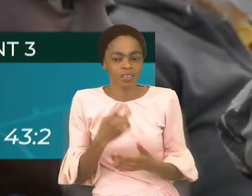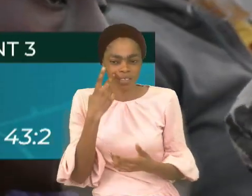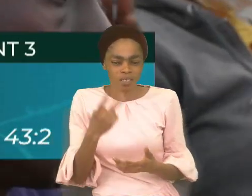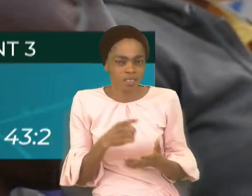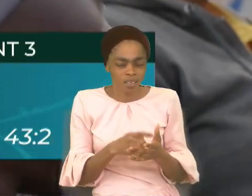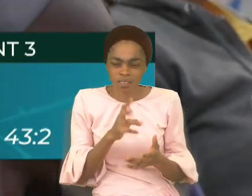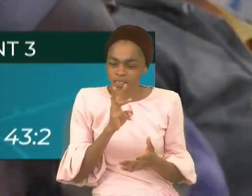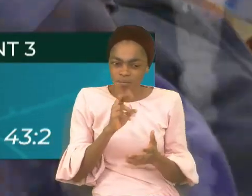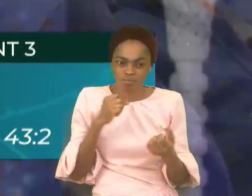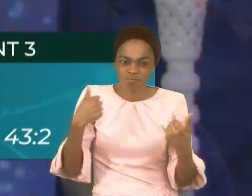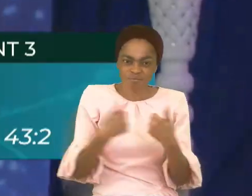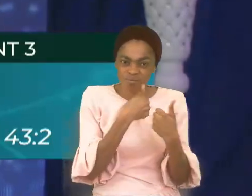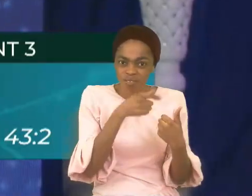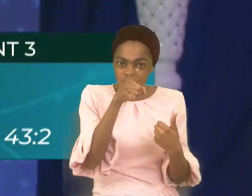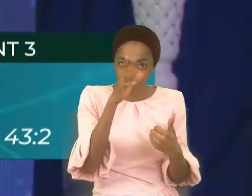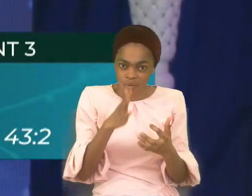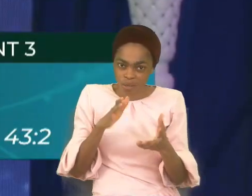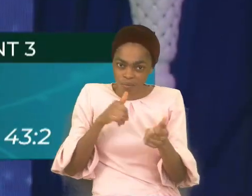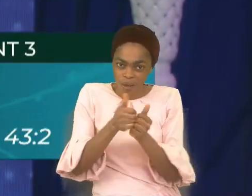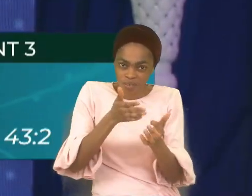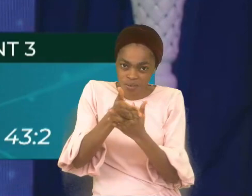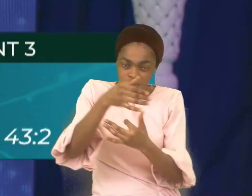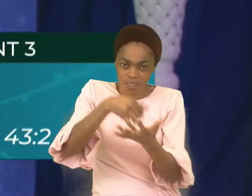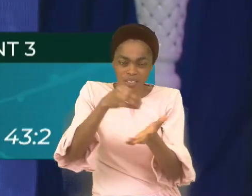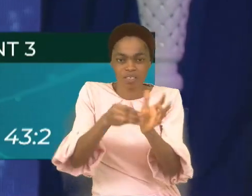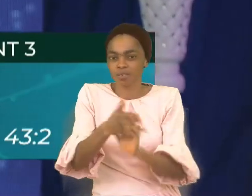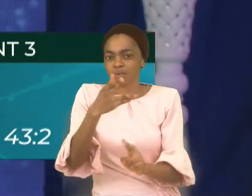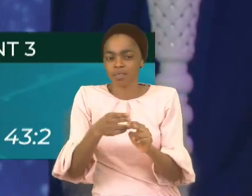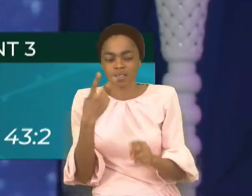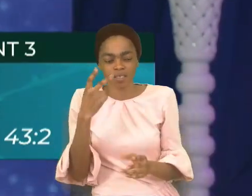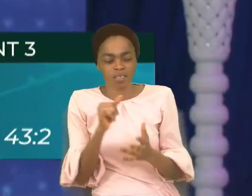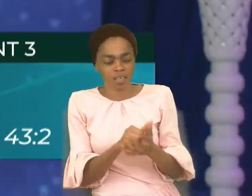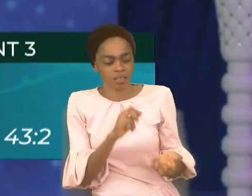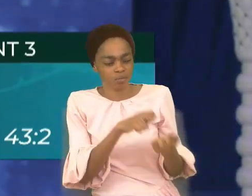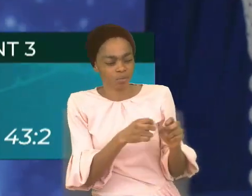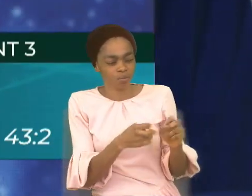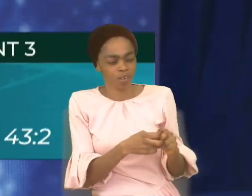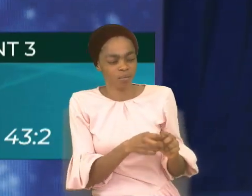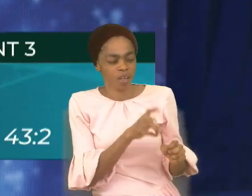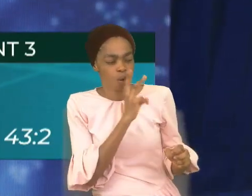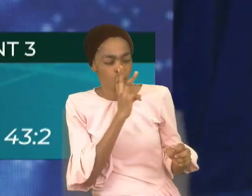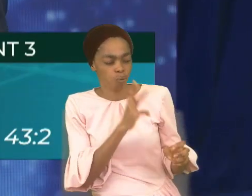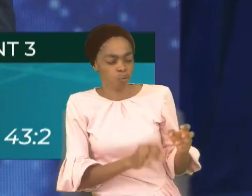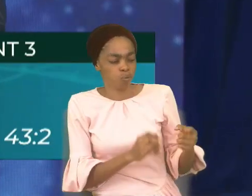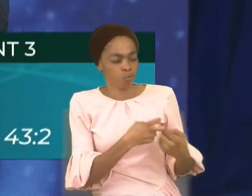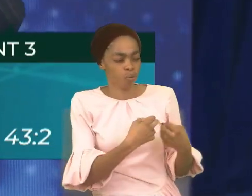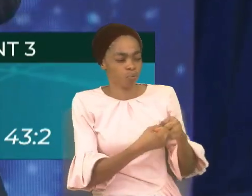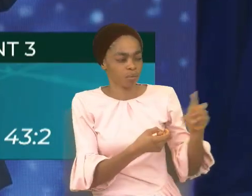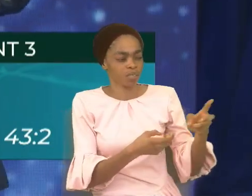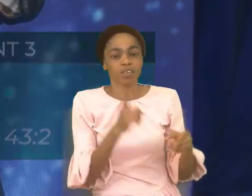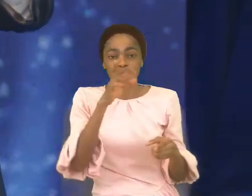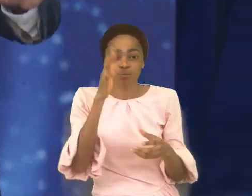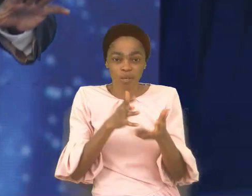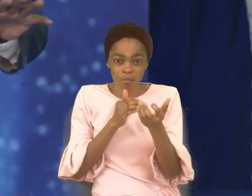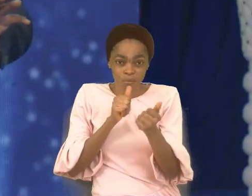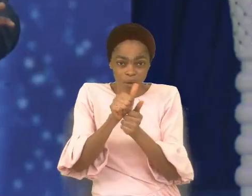that Jordan. We will pass through that Jordan. Look at the river, the water ahead of you. It will